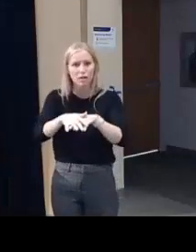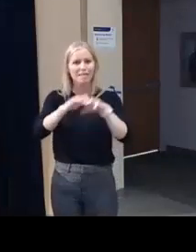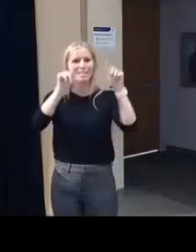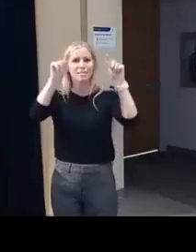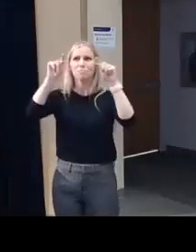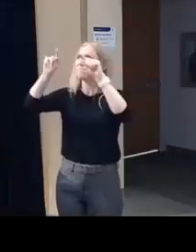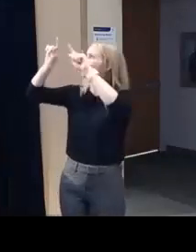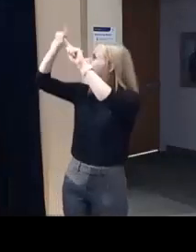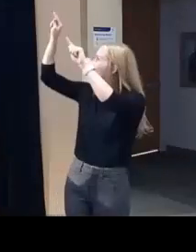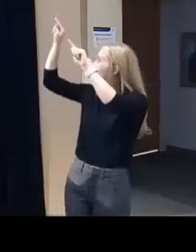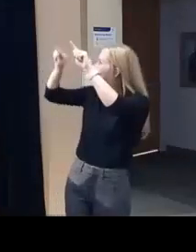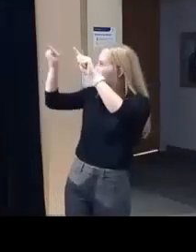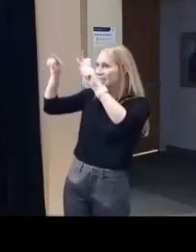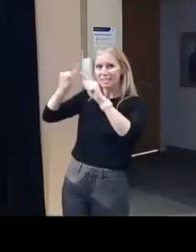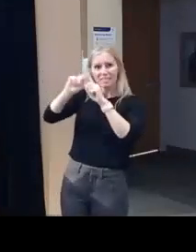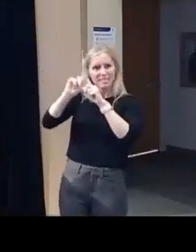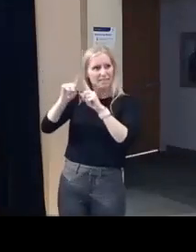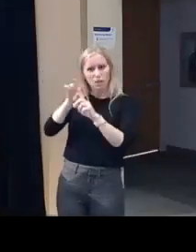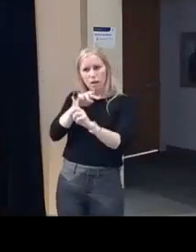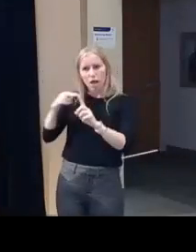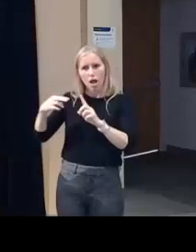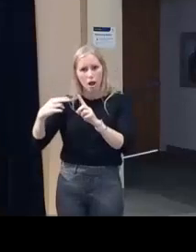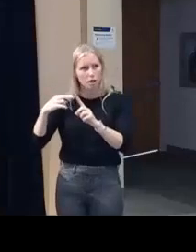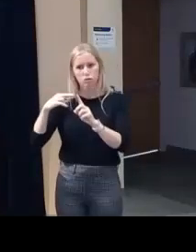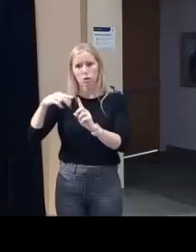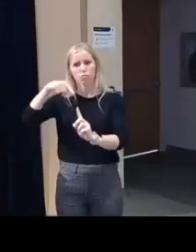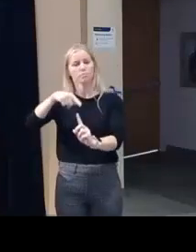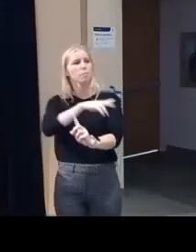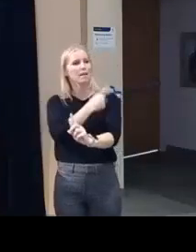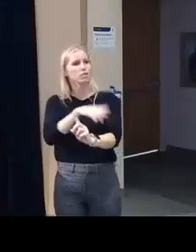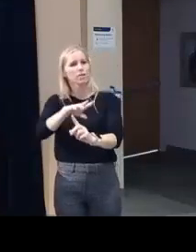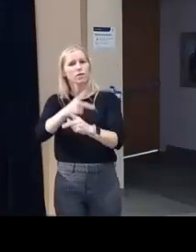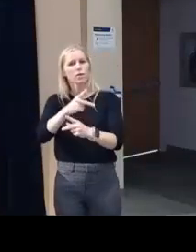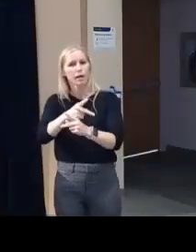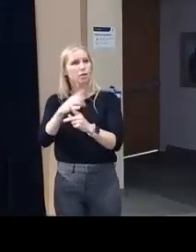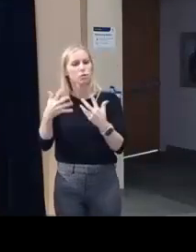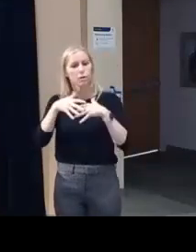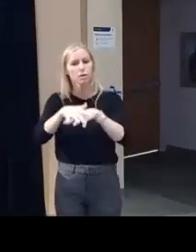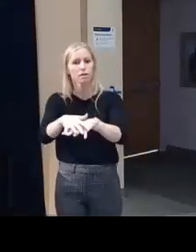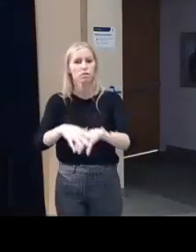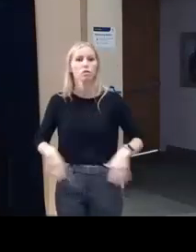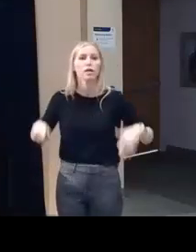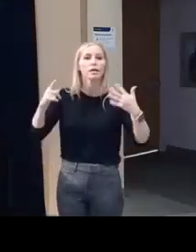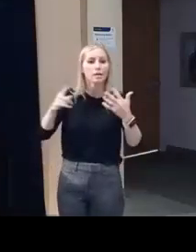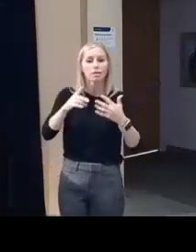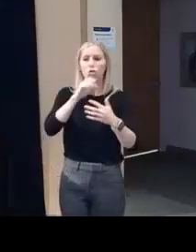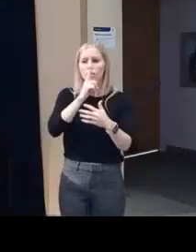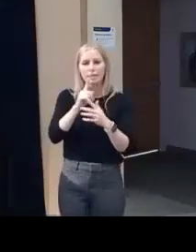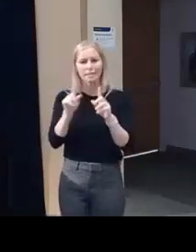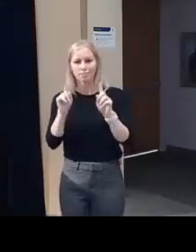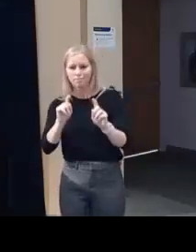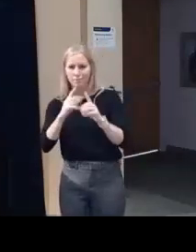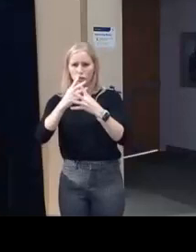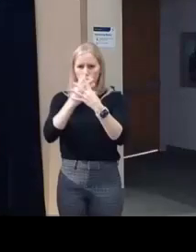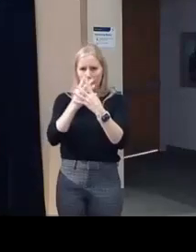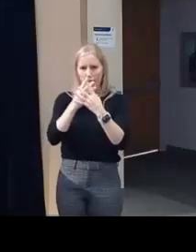various aspects of a patient's care. So at the core, we are providing crisis services. We are doing screening, assessment, and